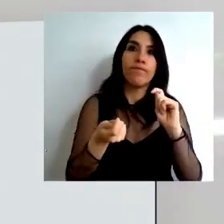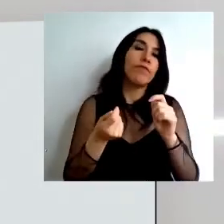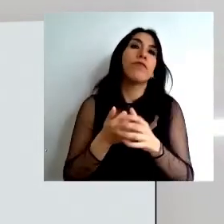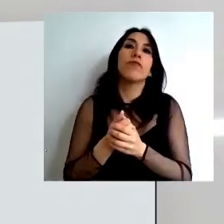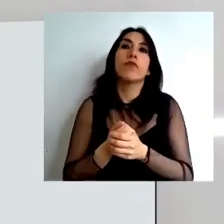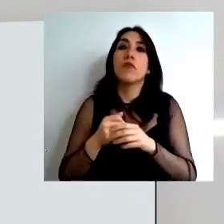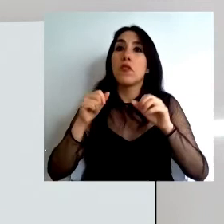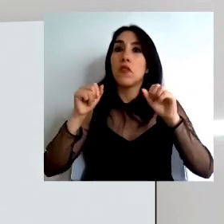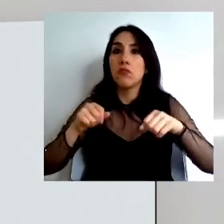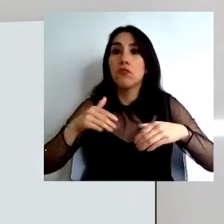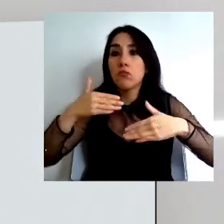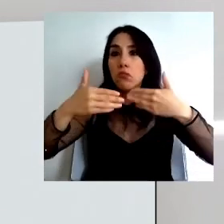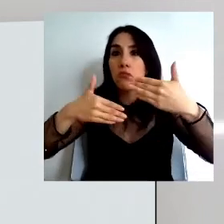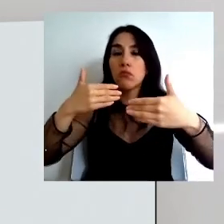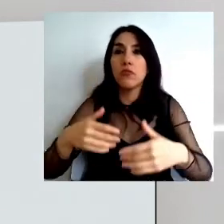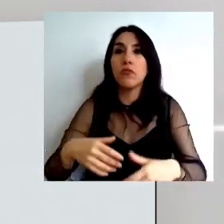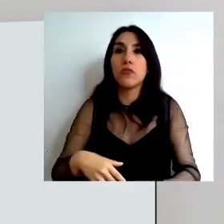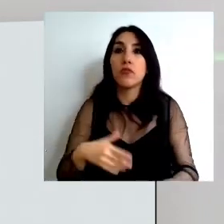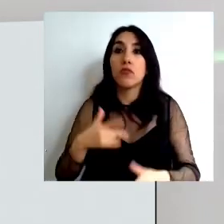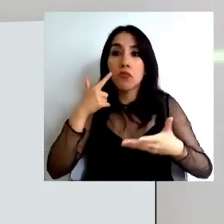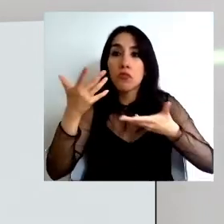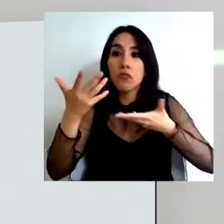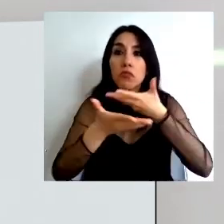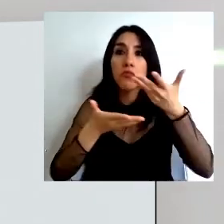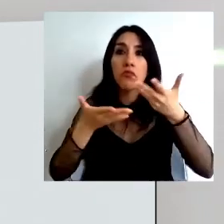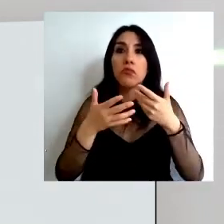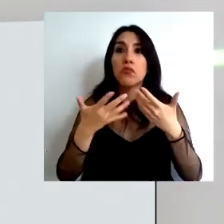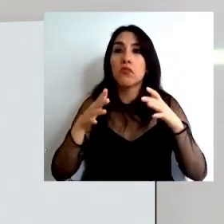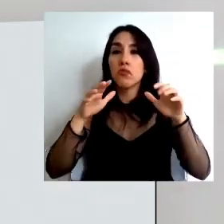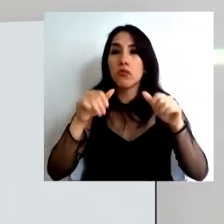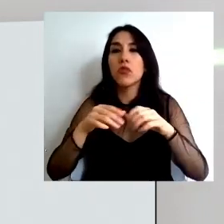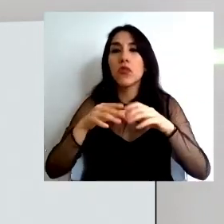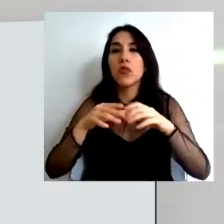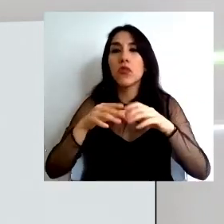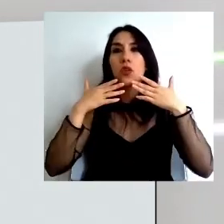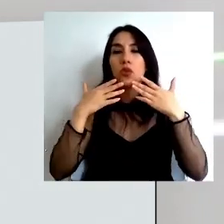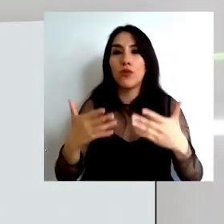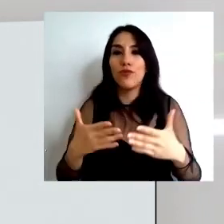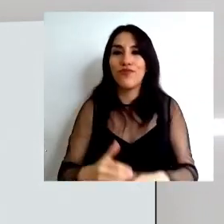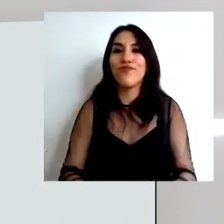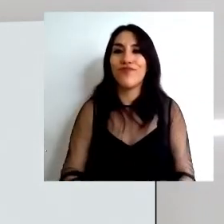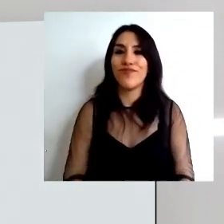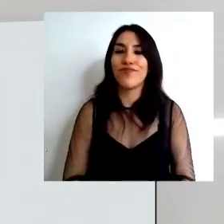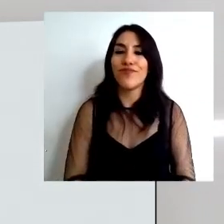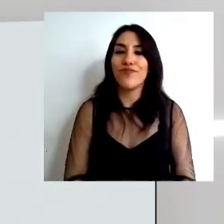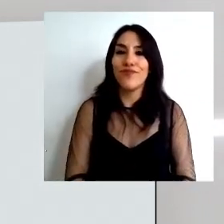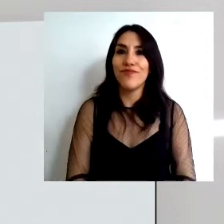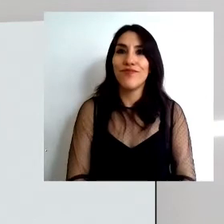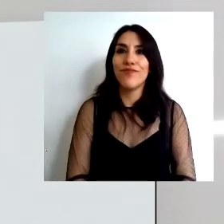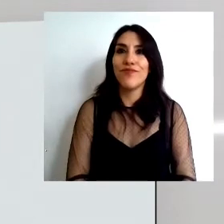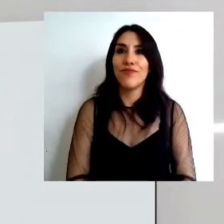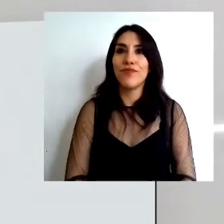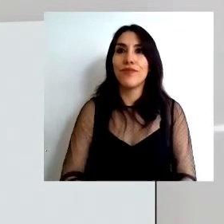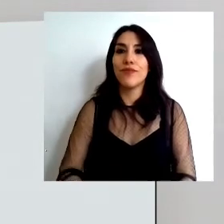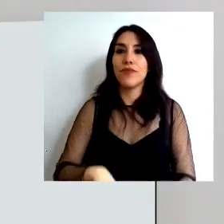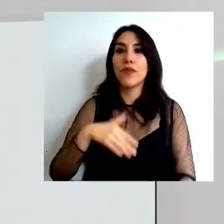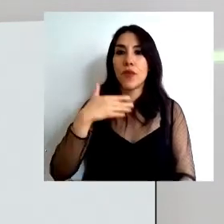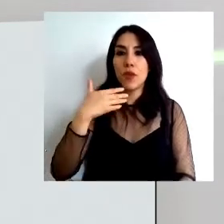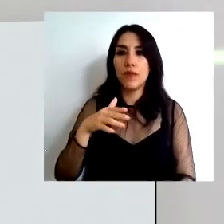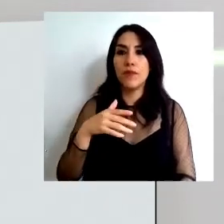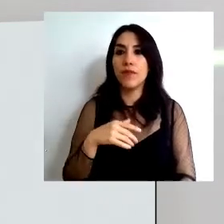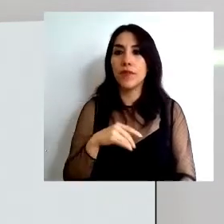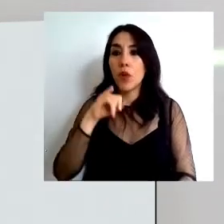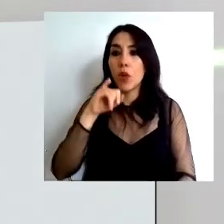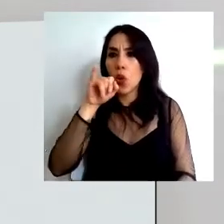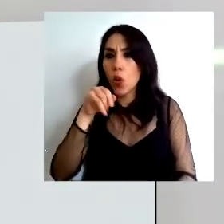Thank you very much, Walburga, for all these insights and sharing your experience and your learnings so far. You're